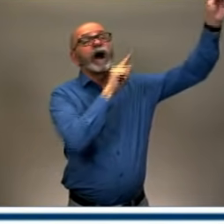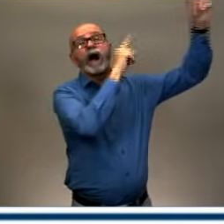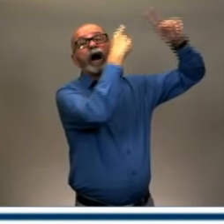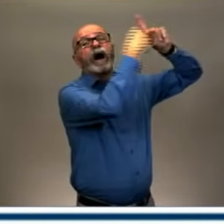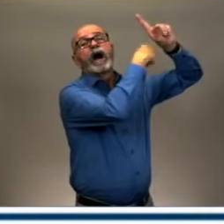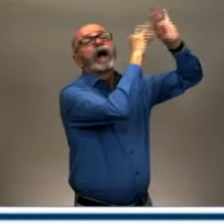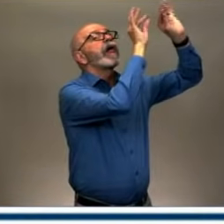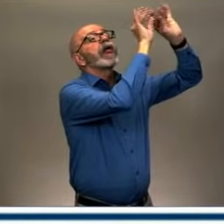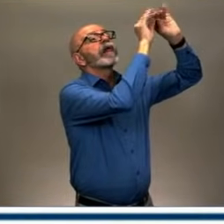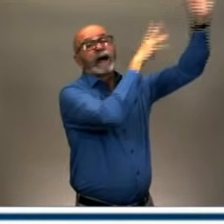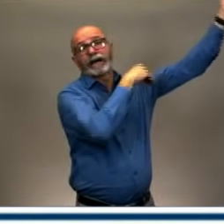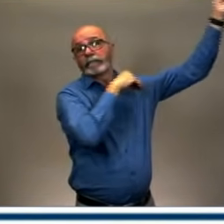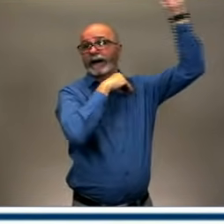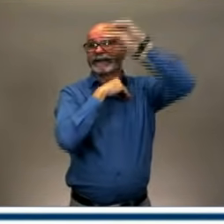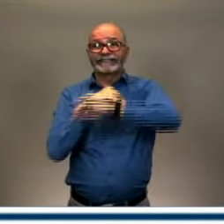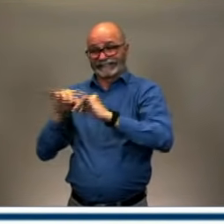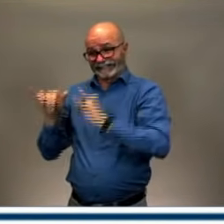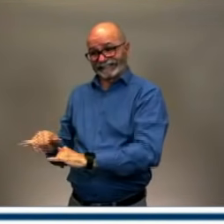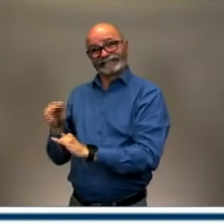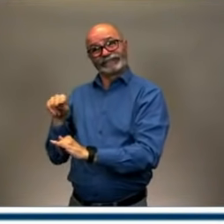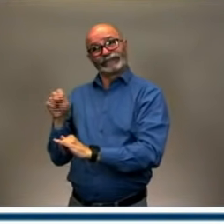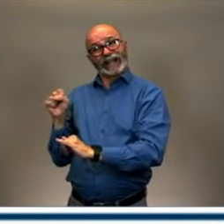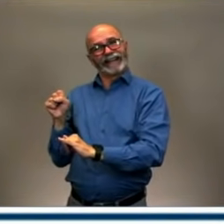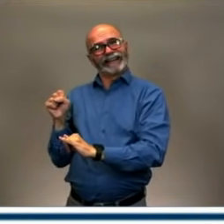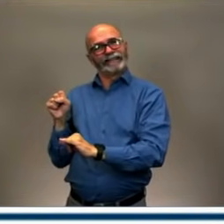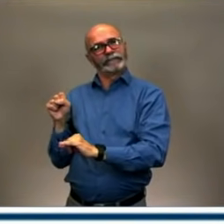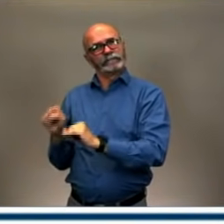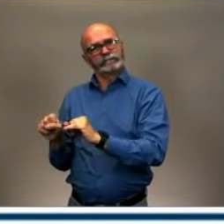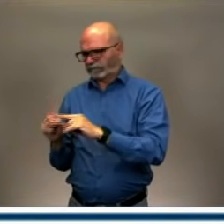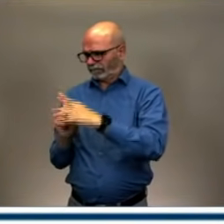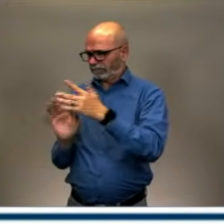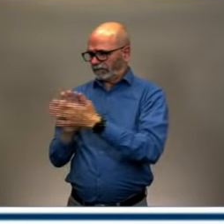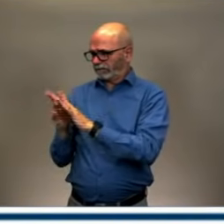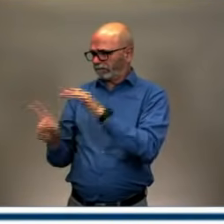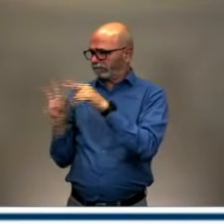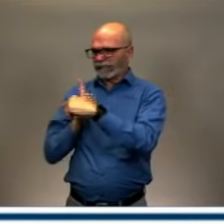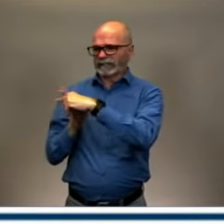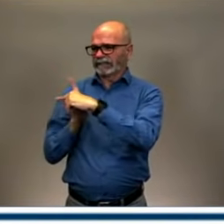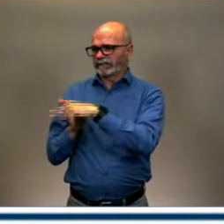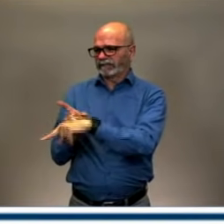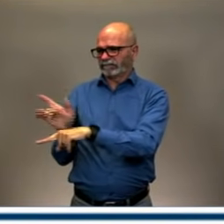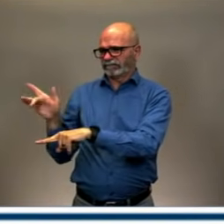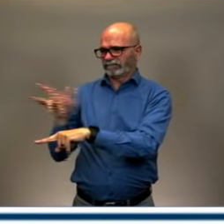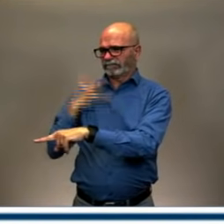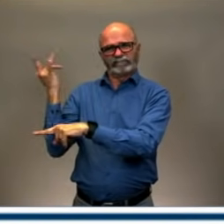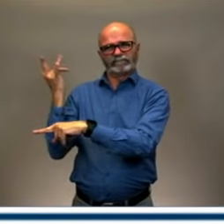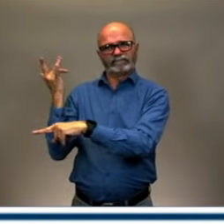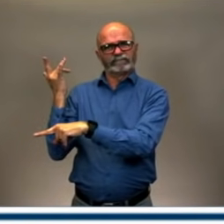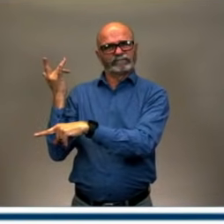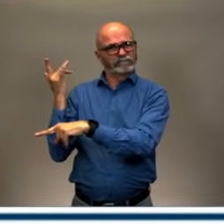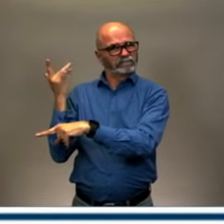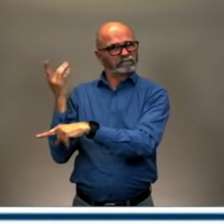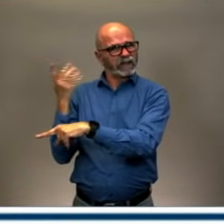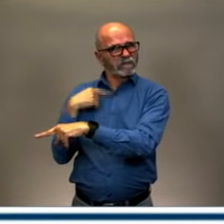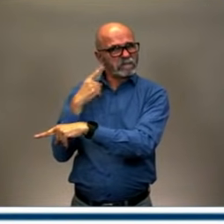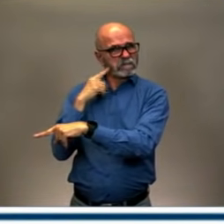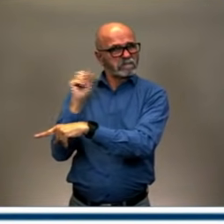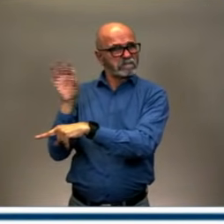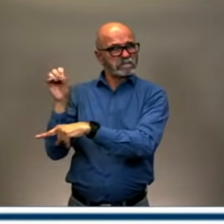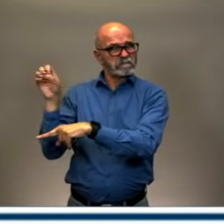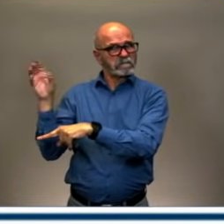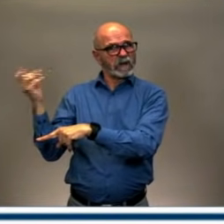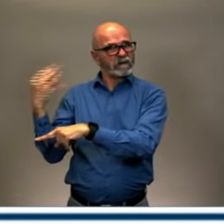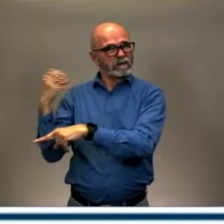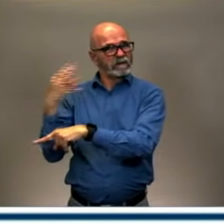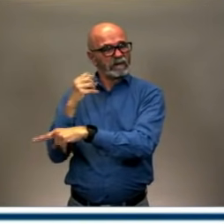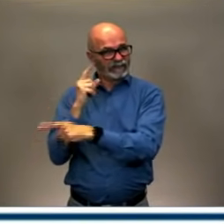Scotia? And if so, are there lots of them, or few of them, or are we told about them? No, we don't include them in our provincial numbers,